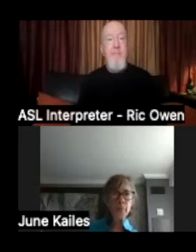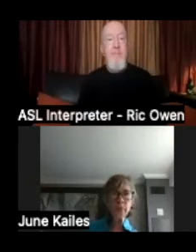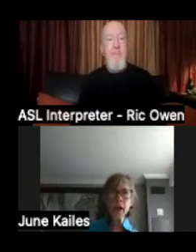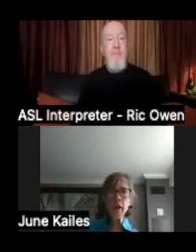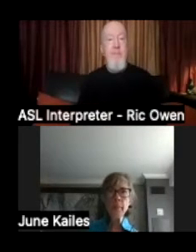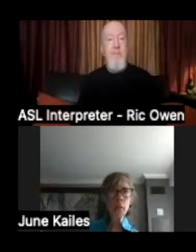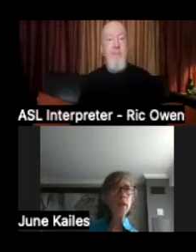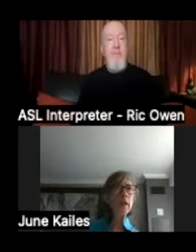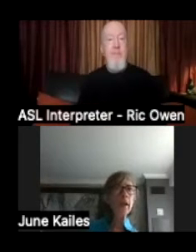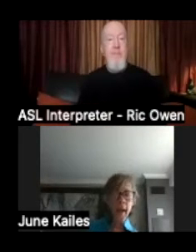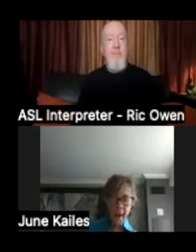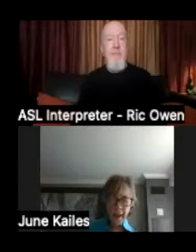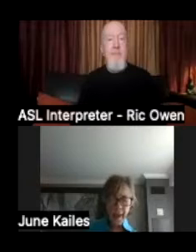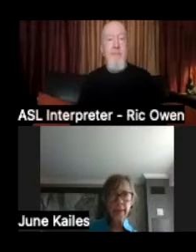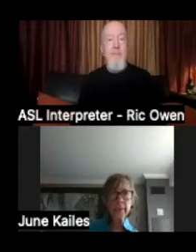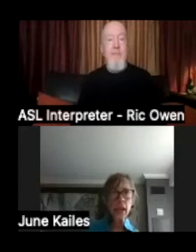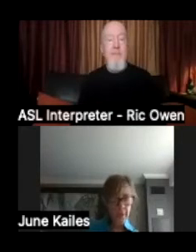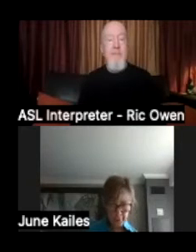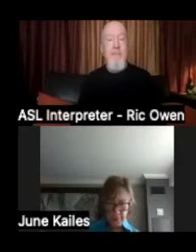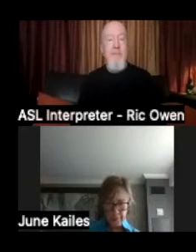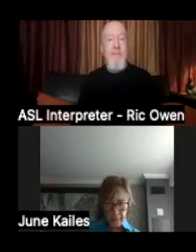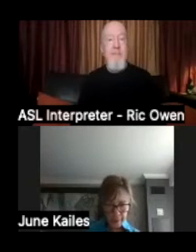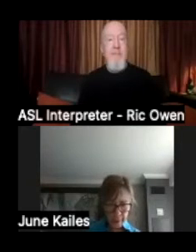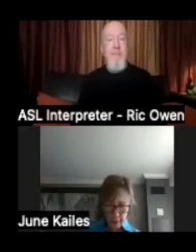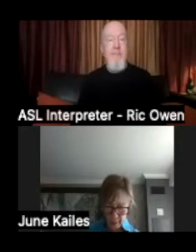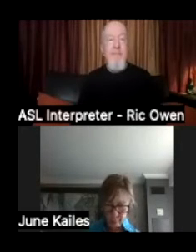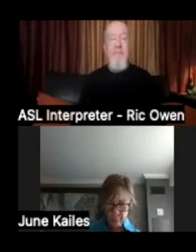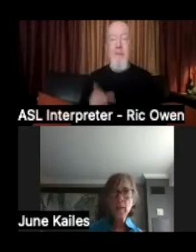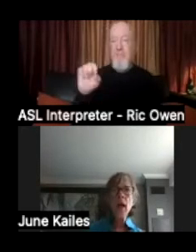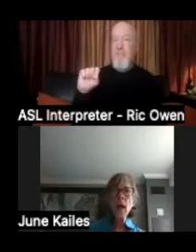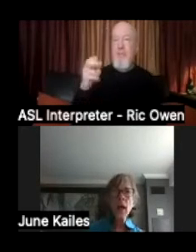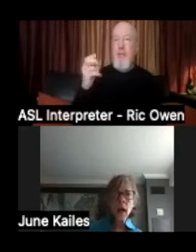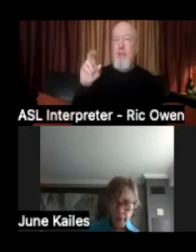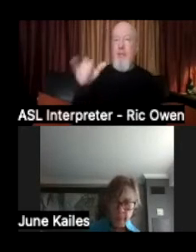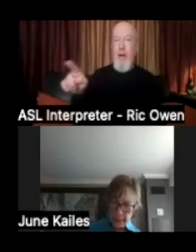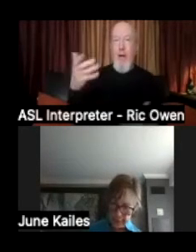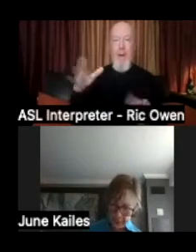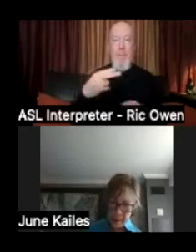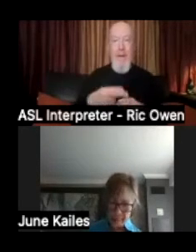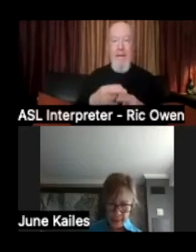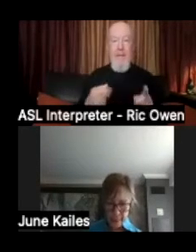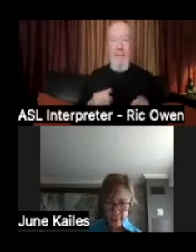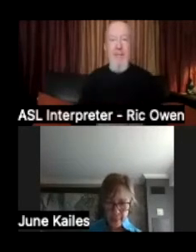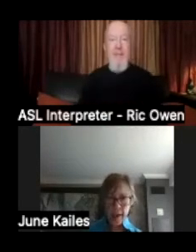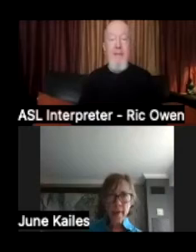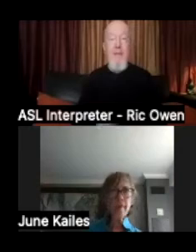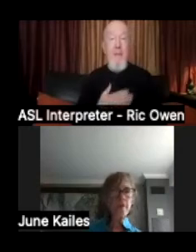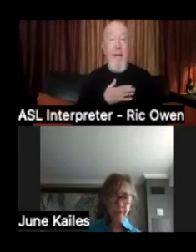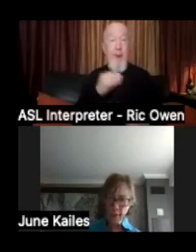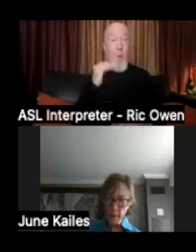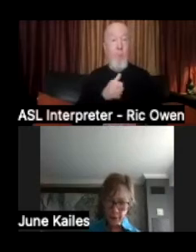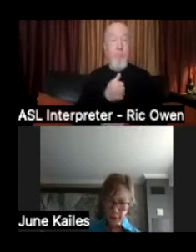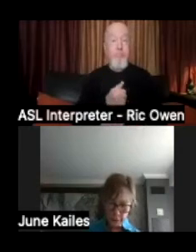One slide backward. As Sherry said, I'm based in LA. I have